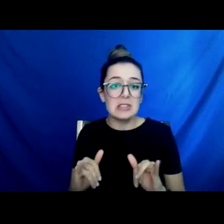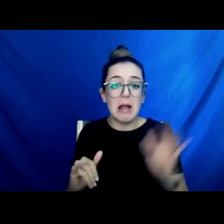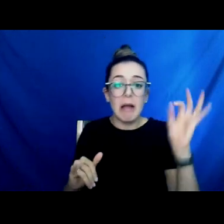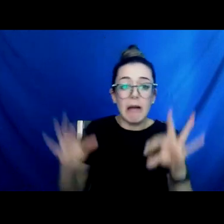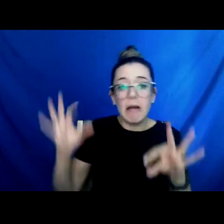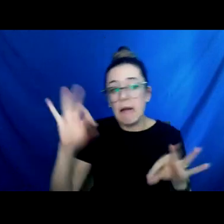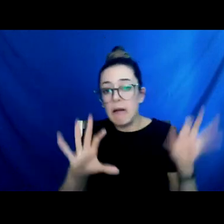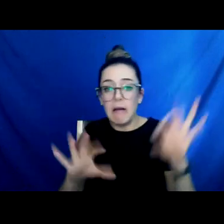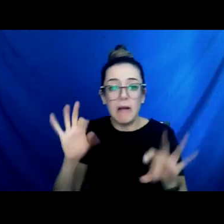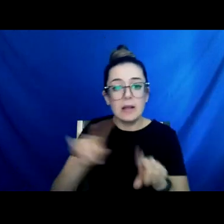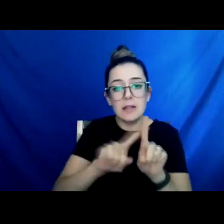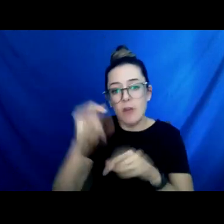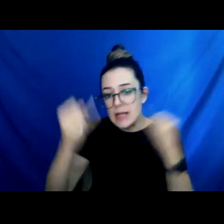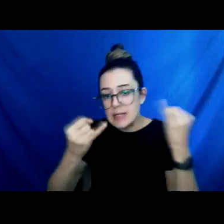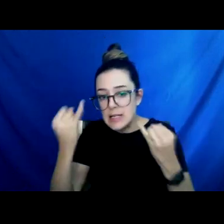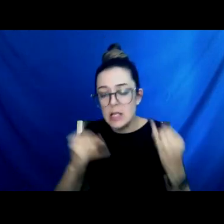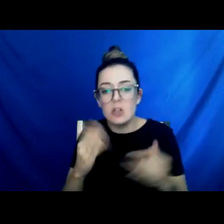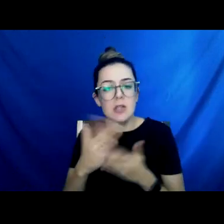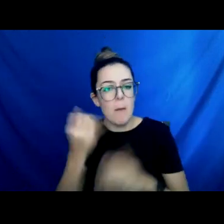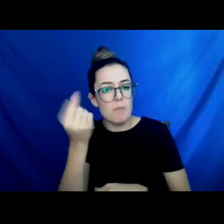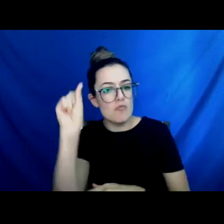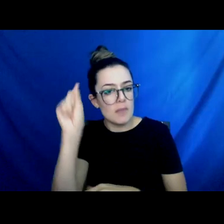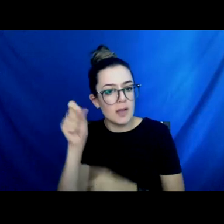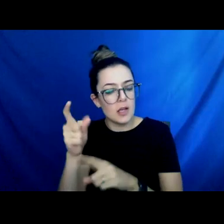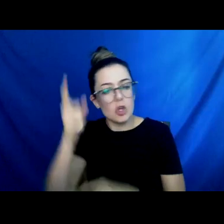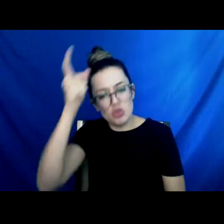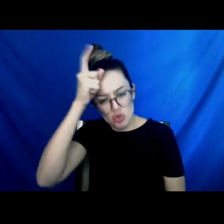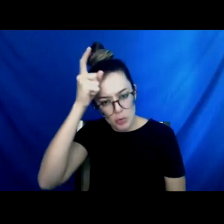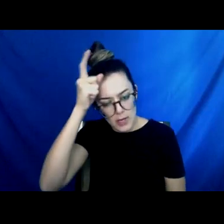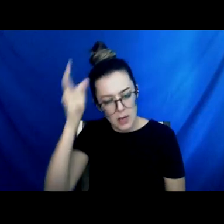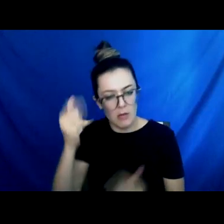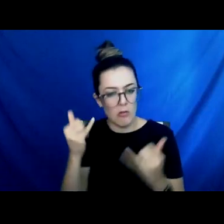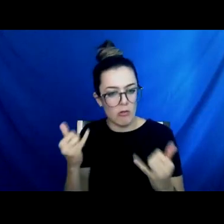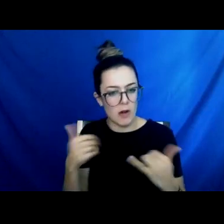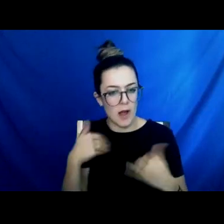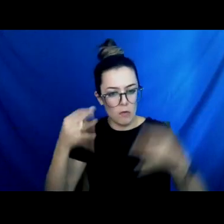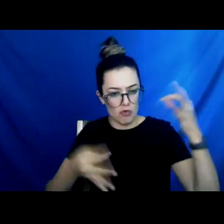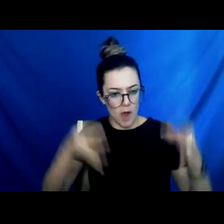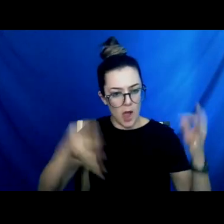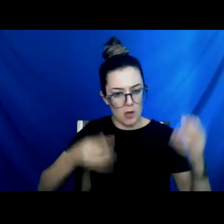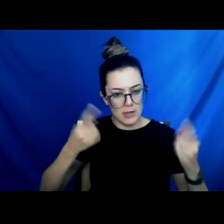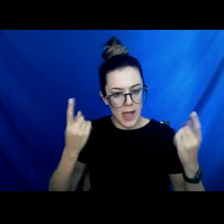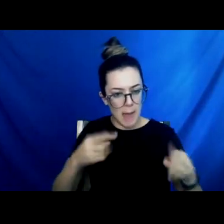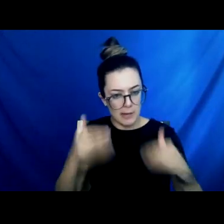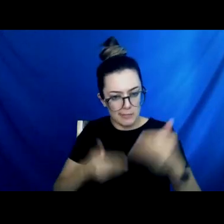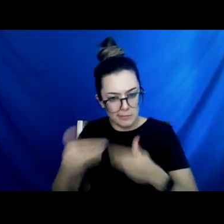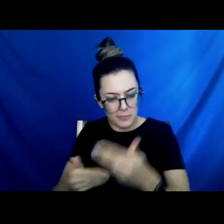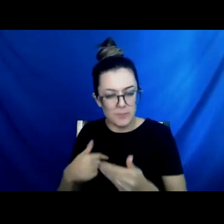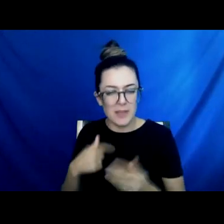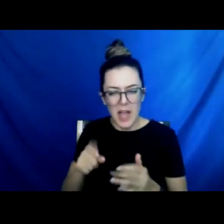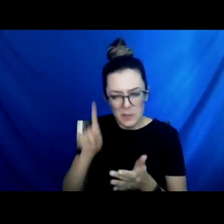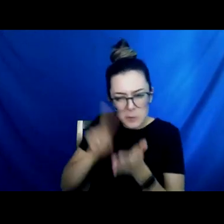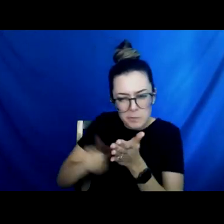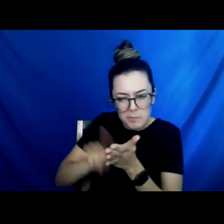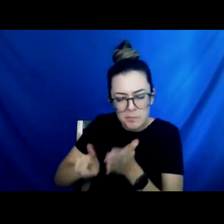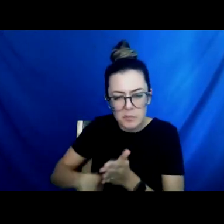of movement in Germany where there are current trials underway. I need to learn more about them because I'm not really reporting on Syria at this